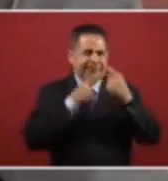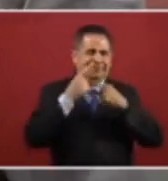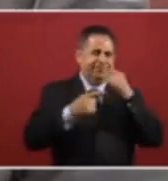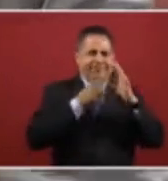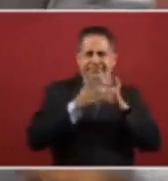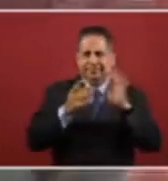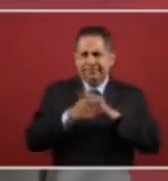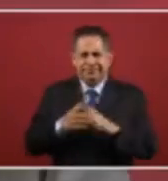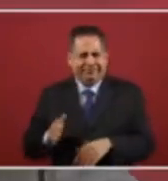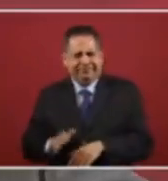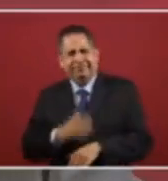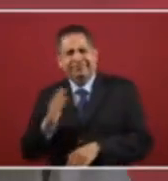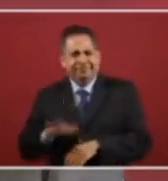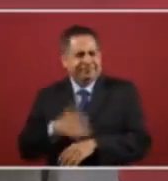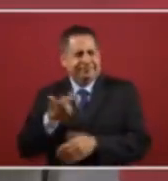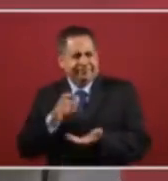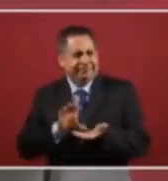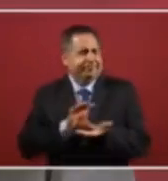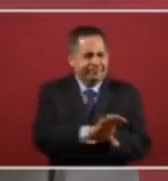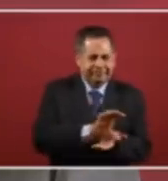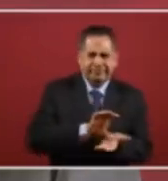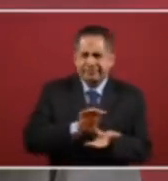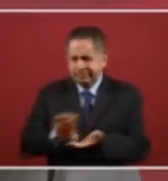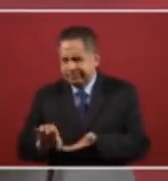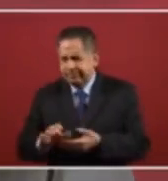we generated